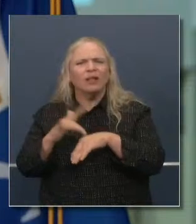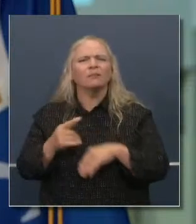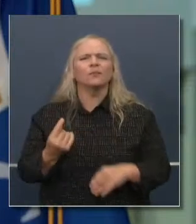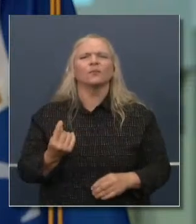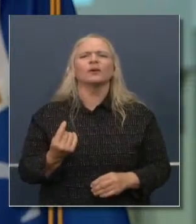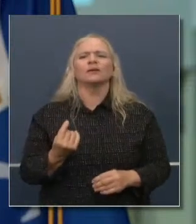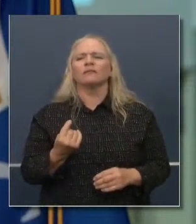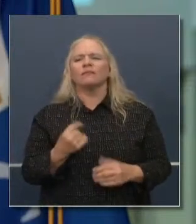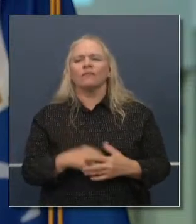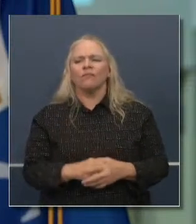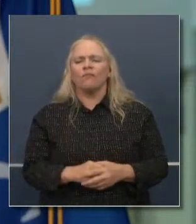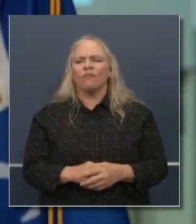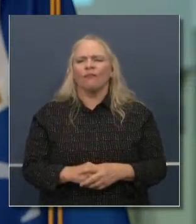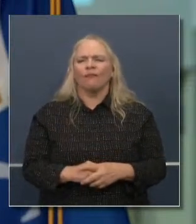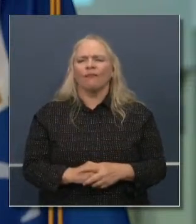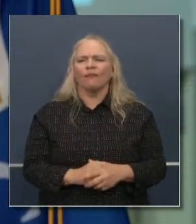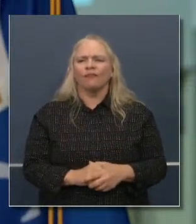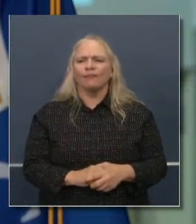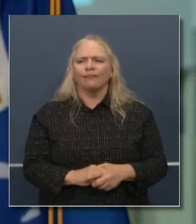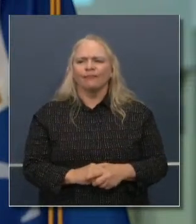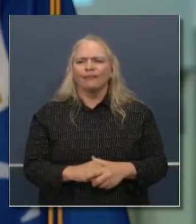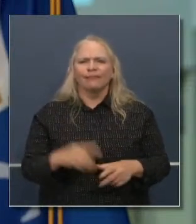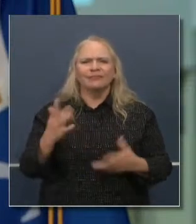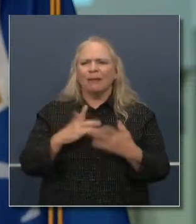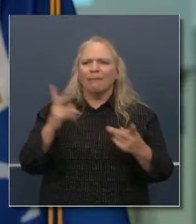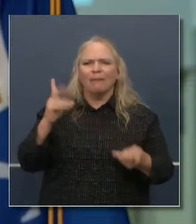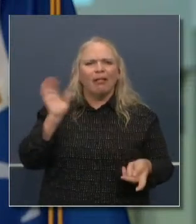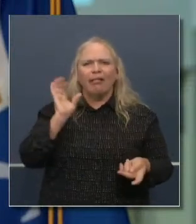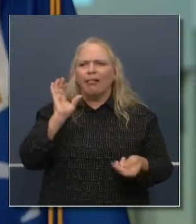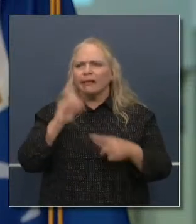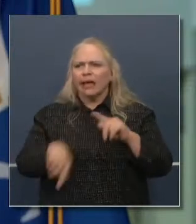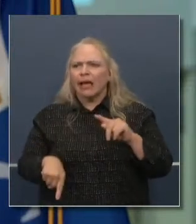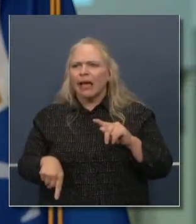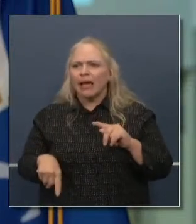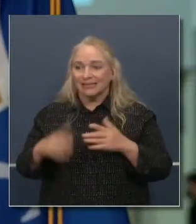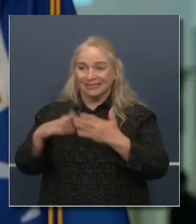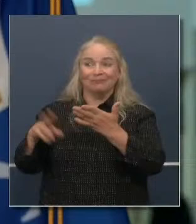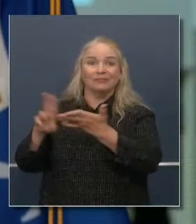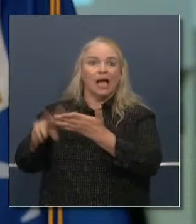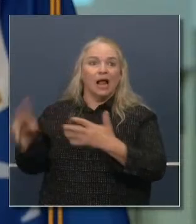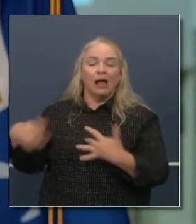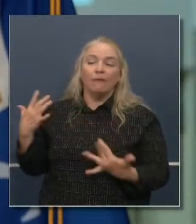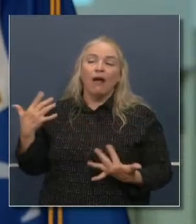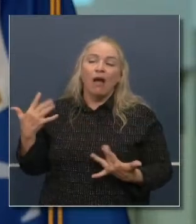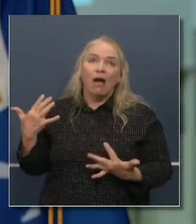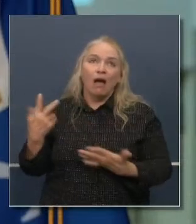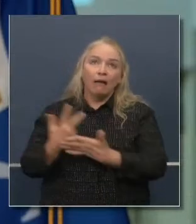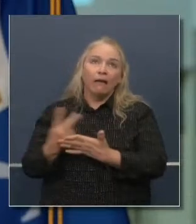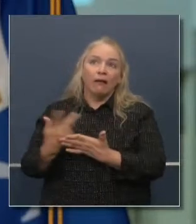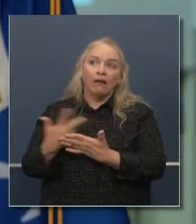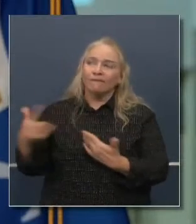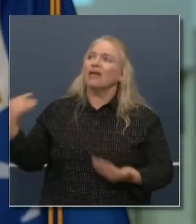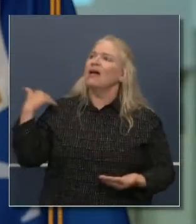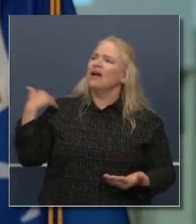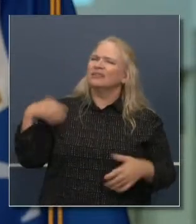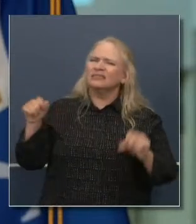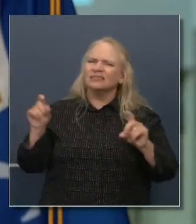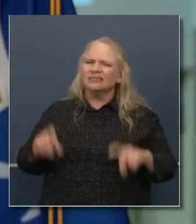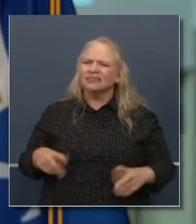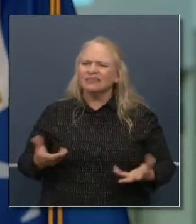on the ground trying to get tests, people talking about waiting weeks. I spoke with a woman today at a pop-up testing site who